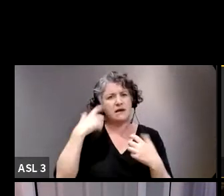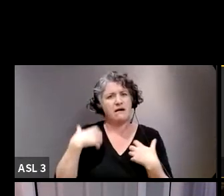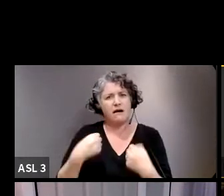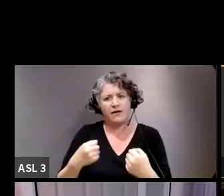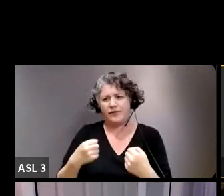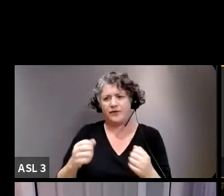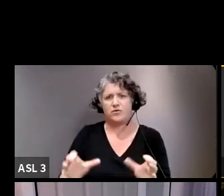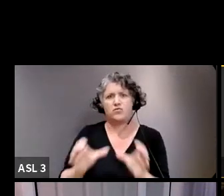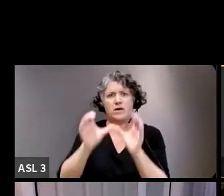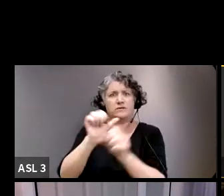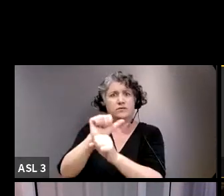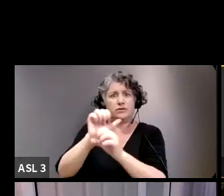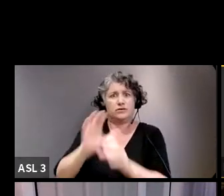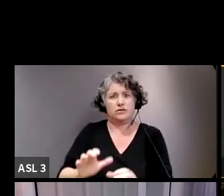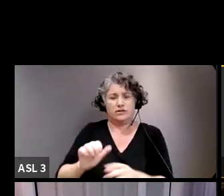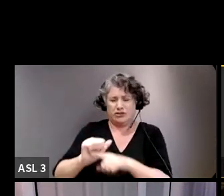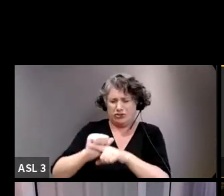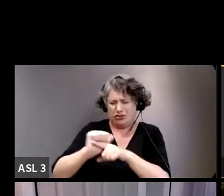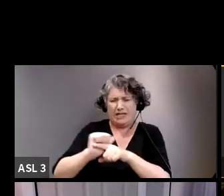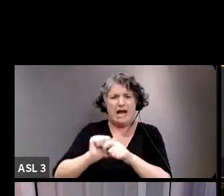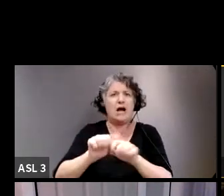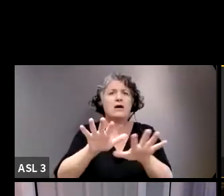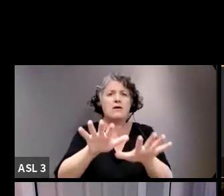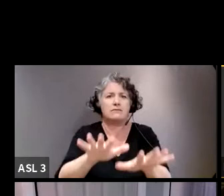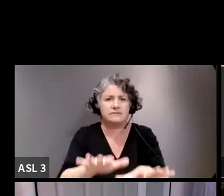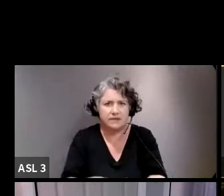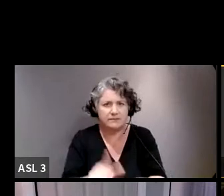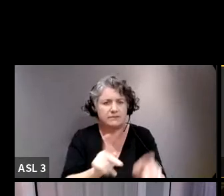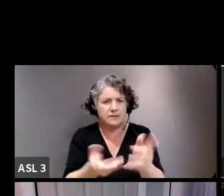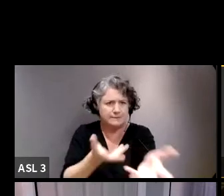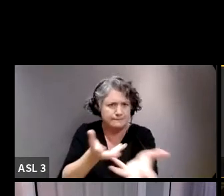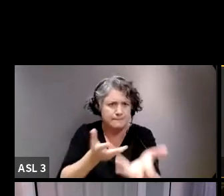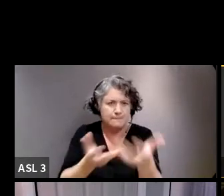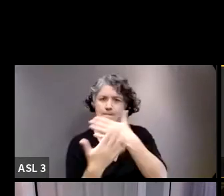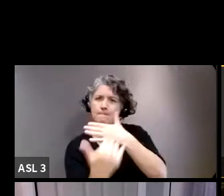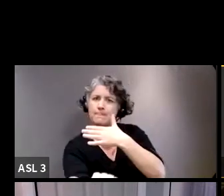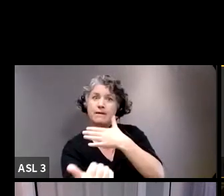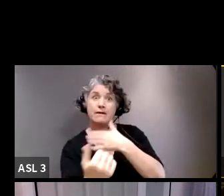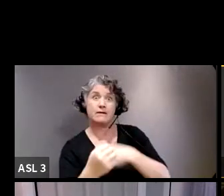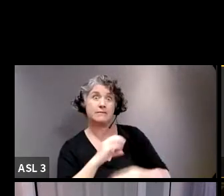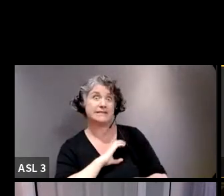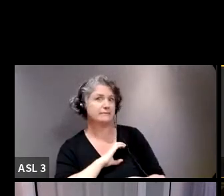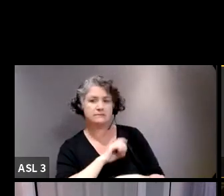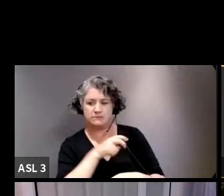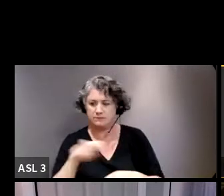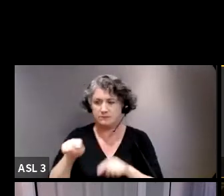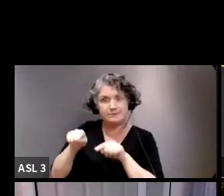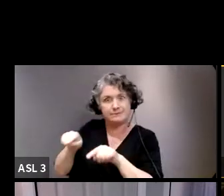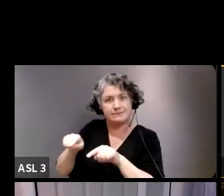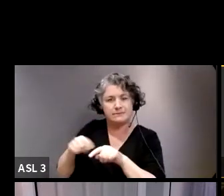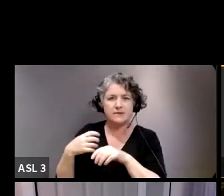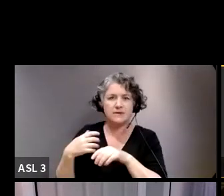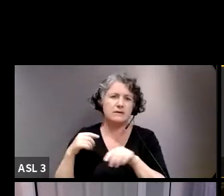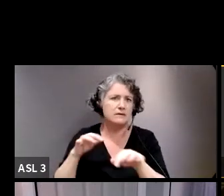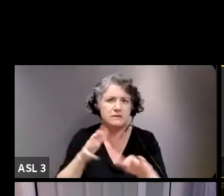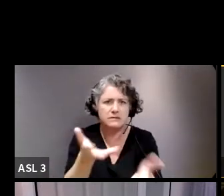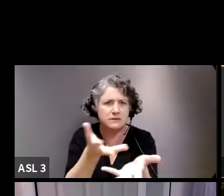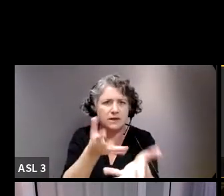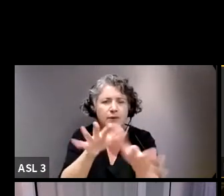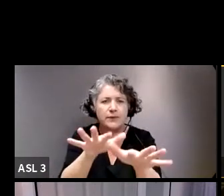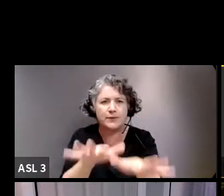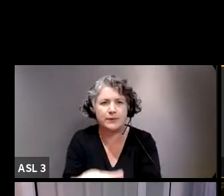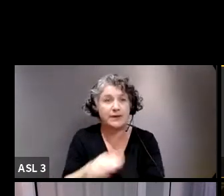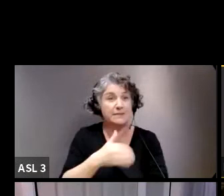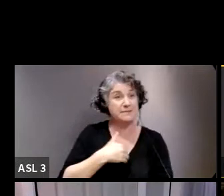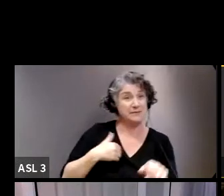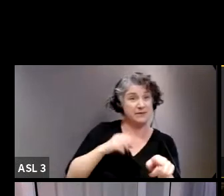de-escalation who are going to respond to non-emergency non-violent calls instead of let me police sway to ask the question around